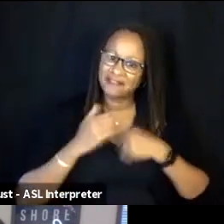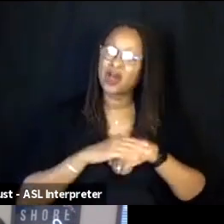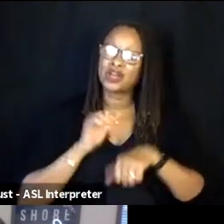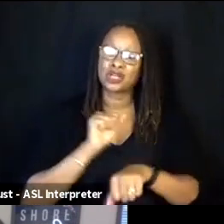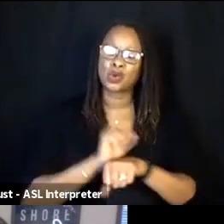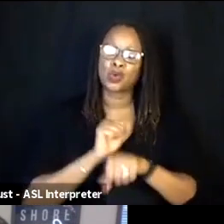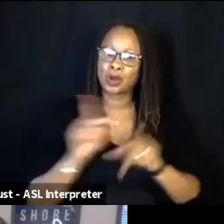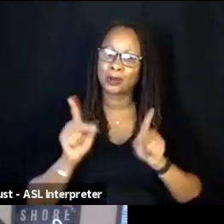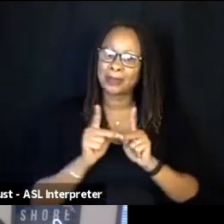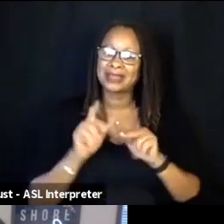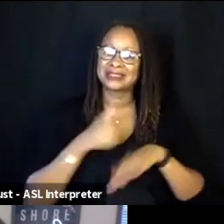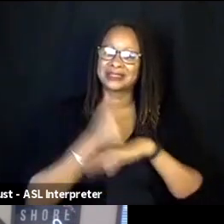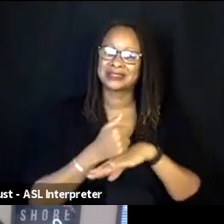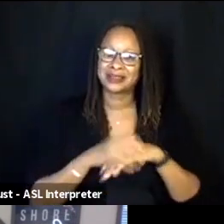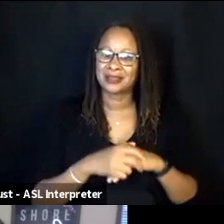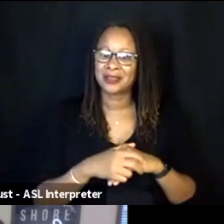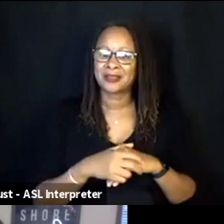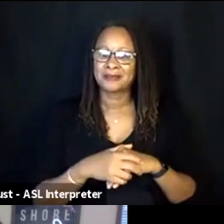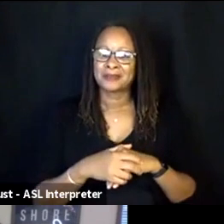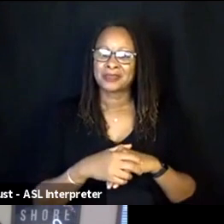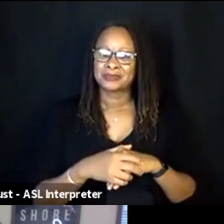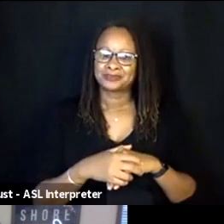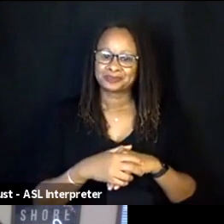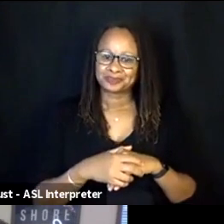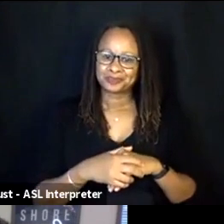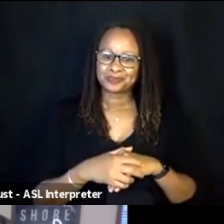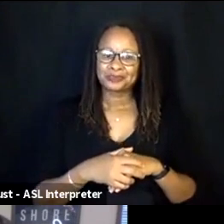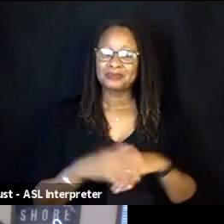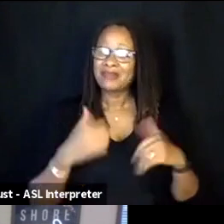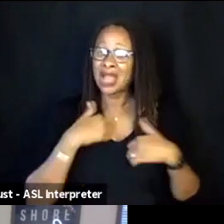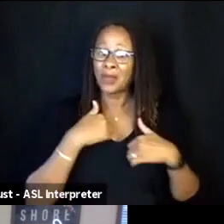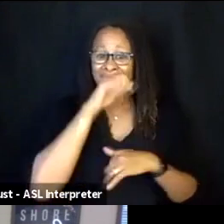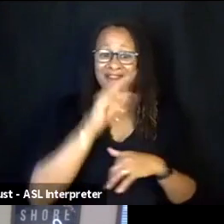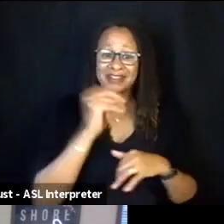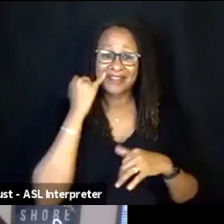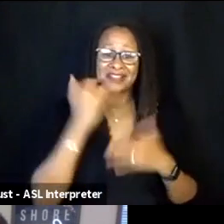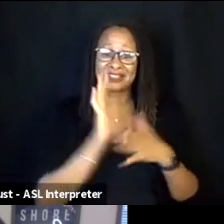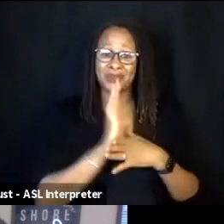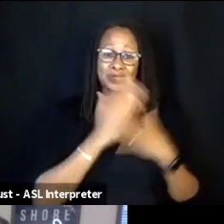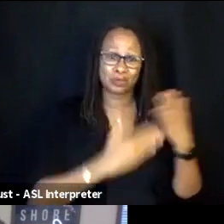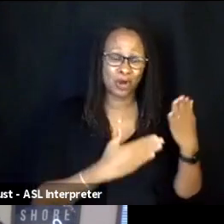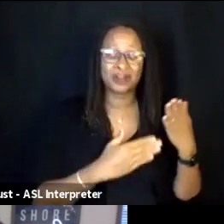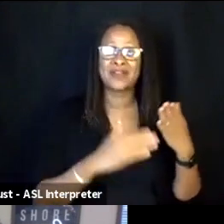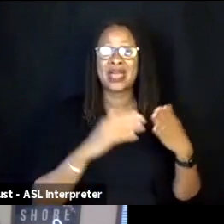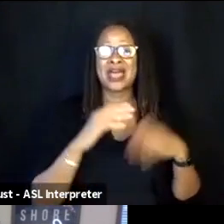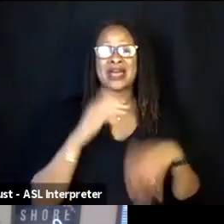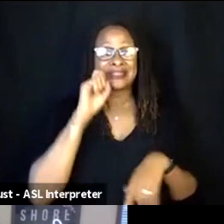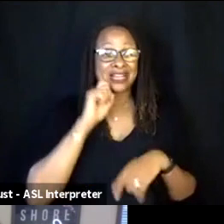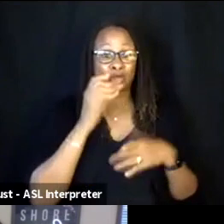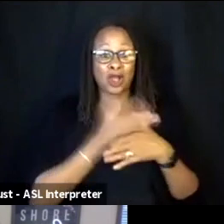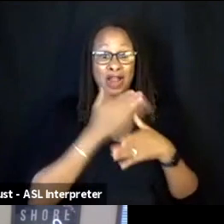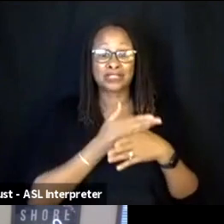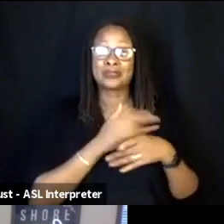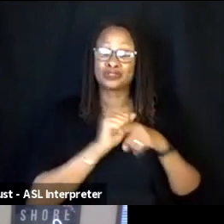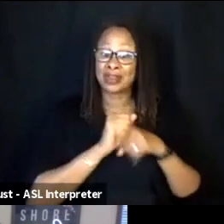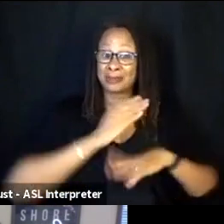my dream, but I would really love it if this film was part of sexual harassment training prevention. That would be amazing, considering